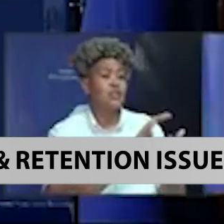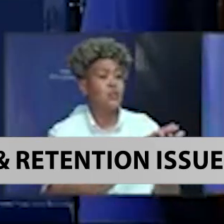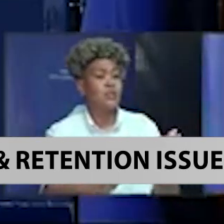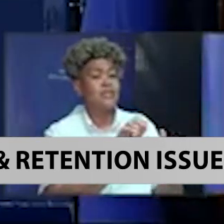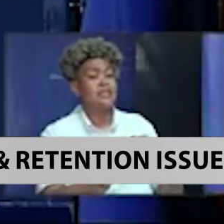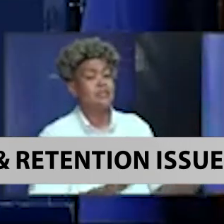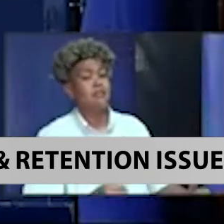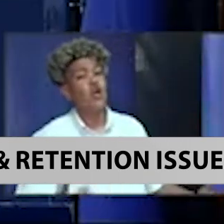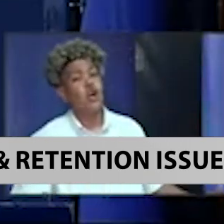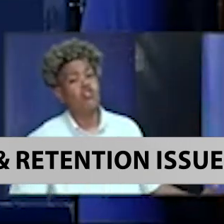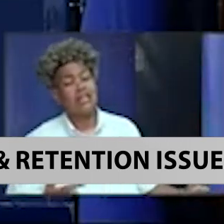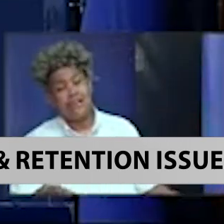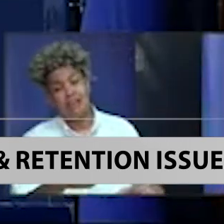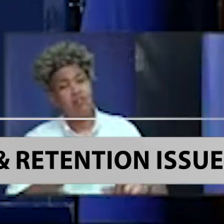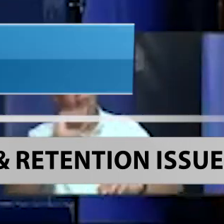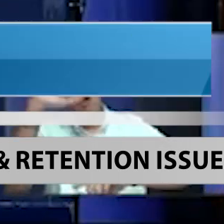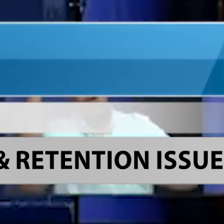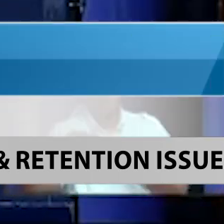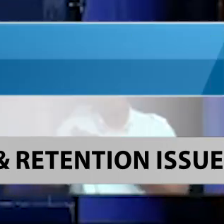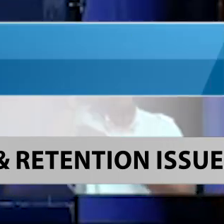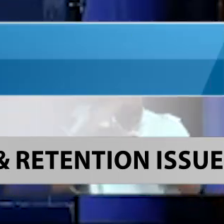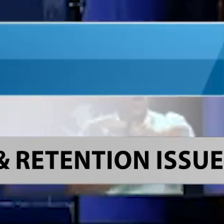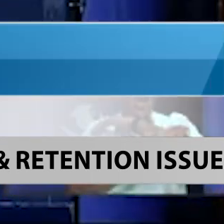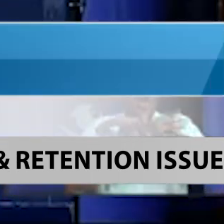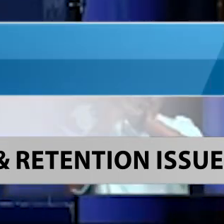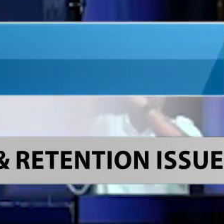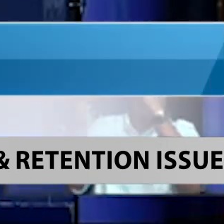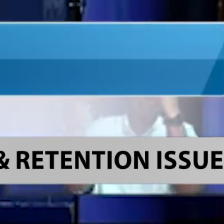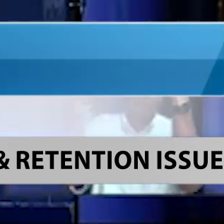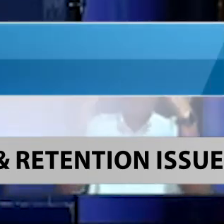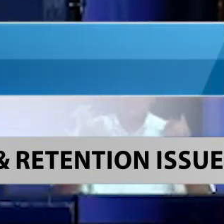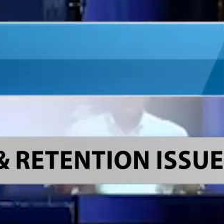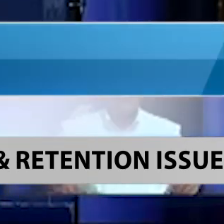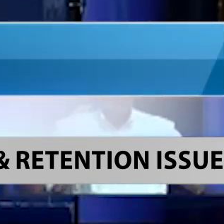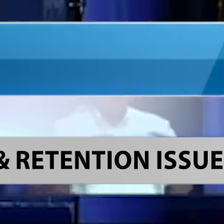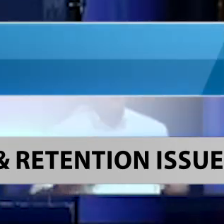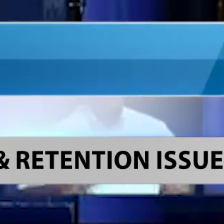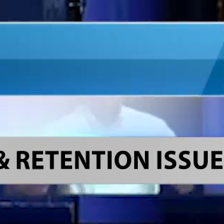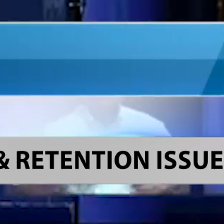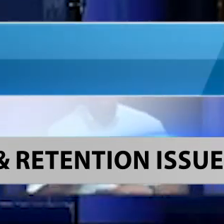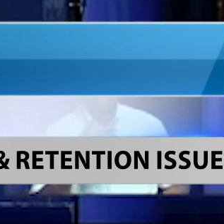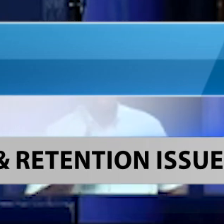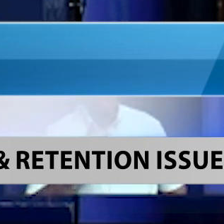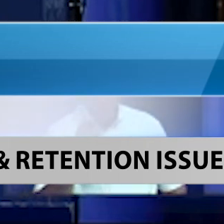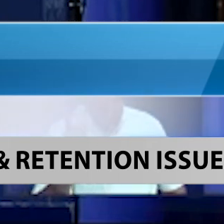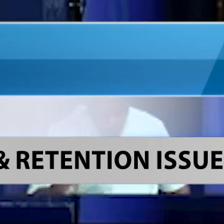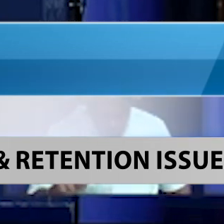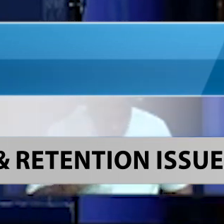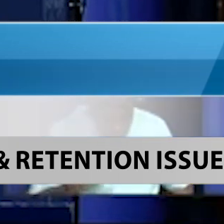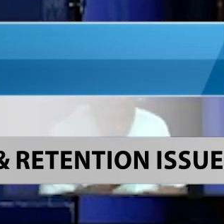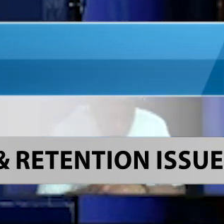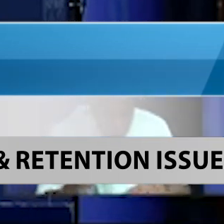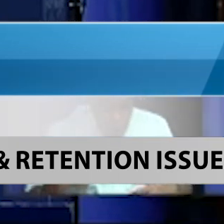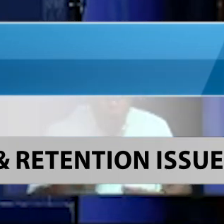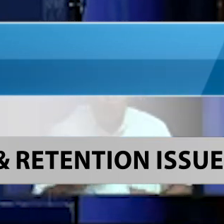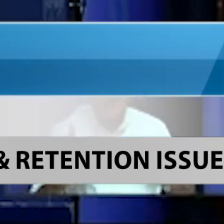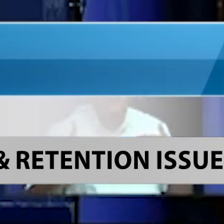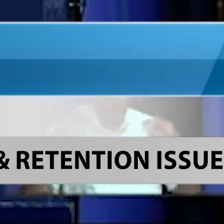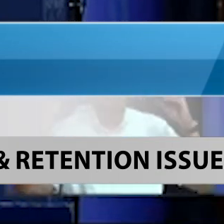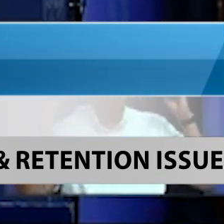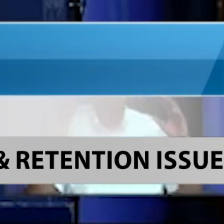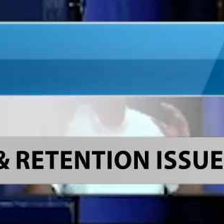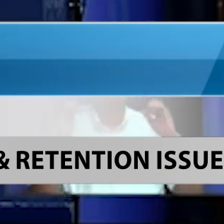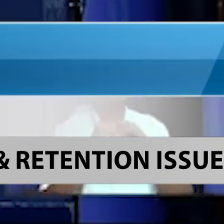system currently from other countries. We have to ensure that we have teachers